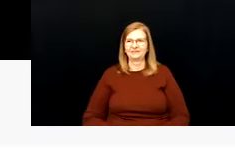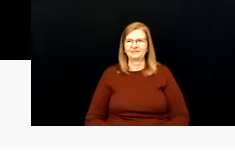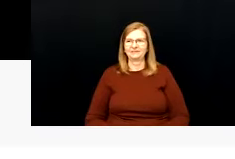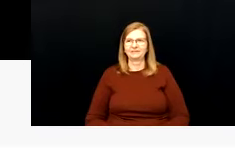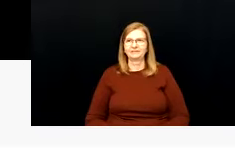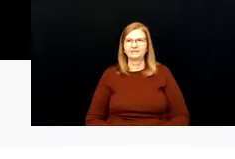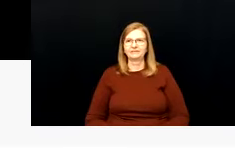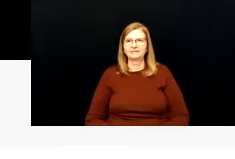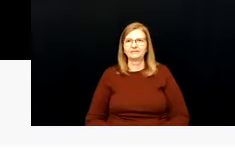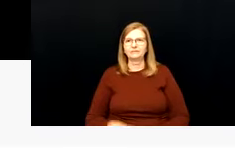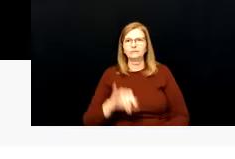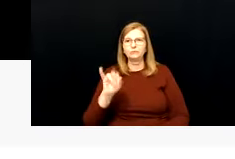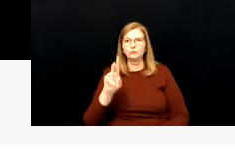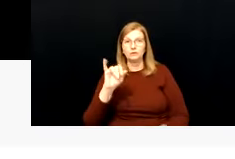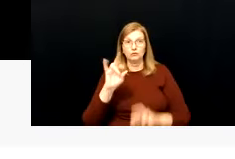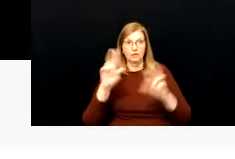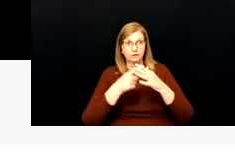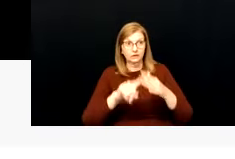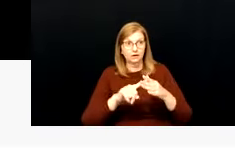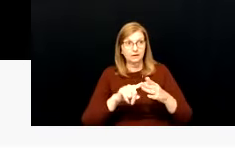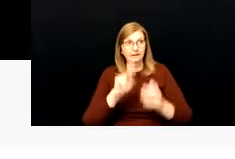We ready to start, Kim?